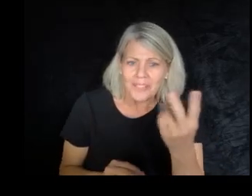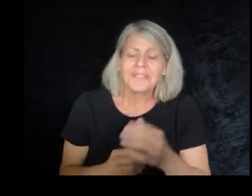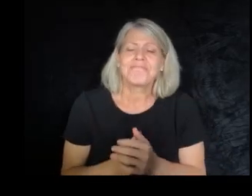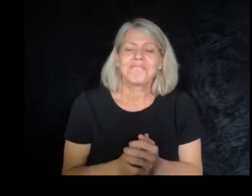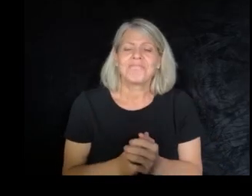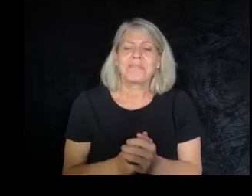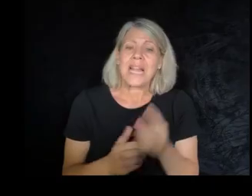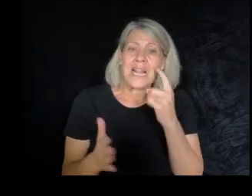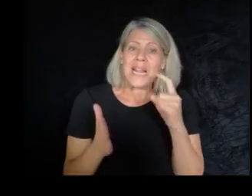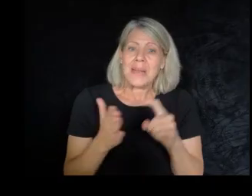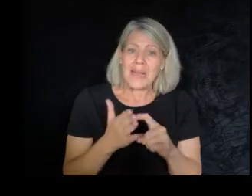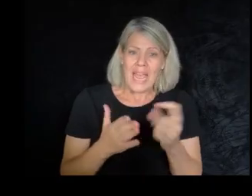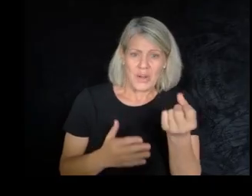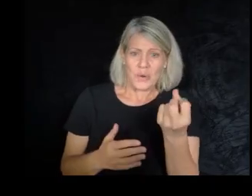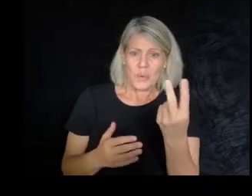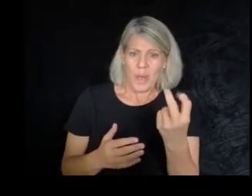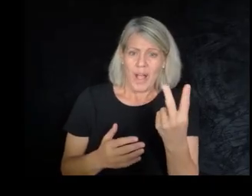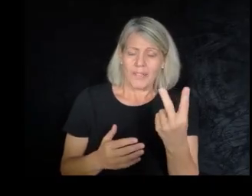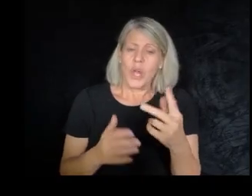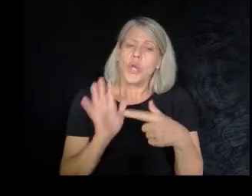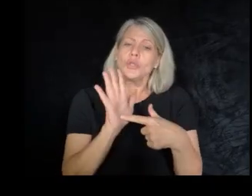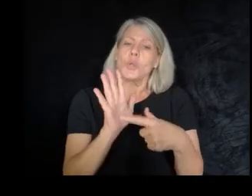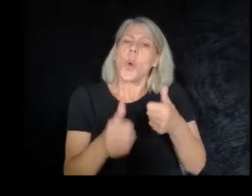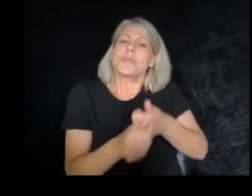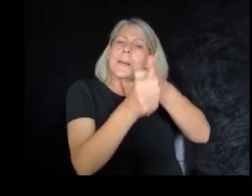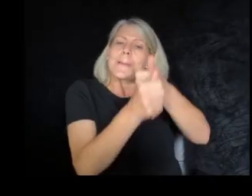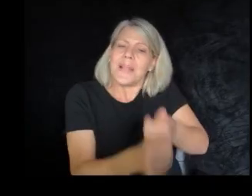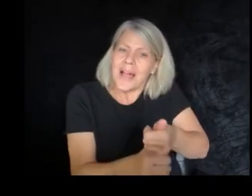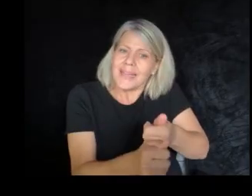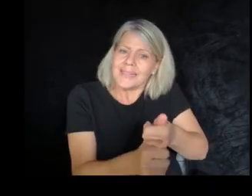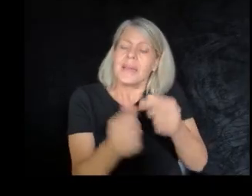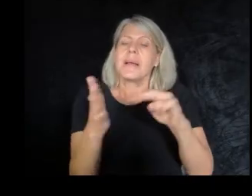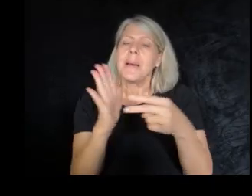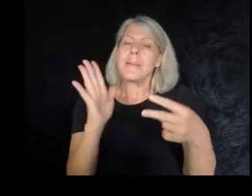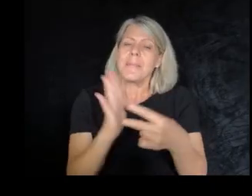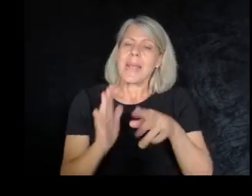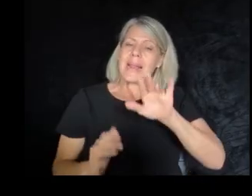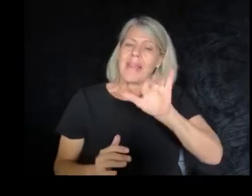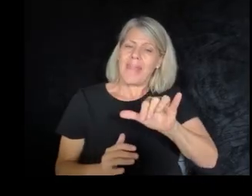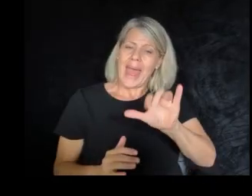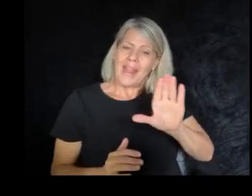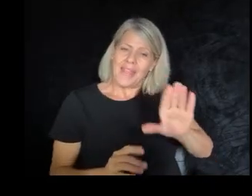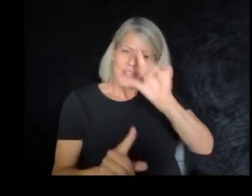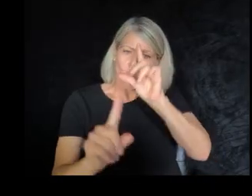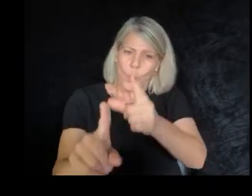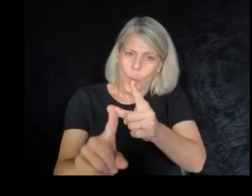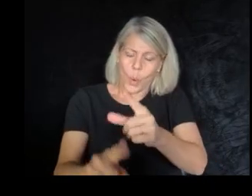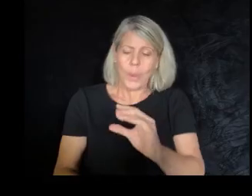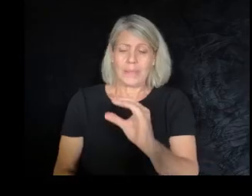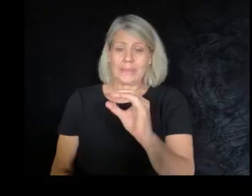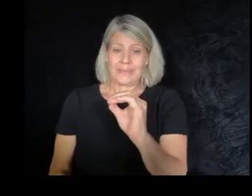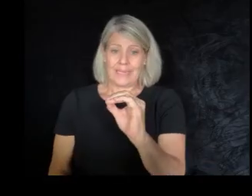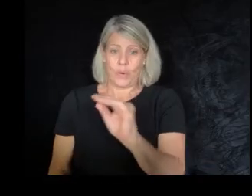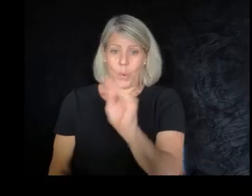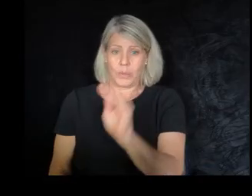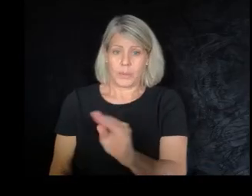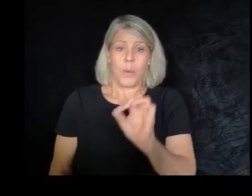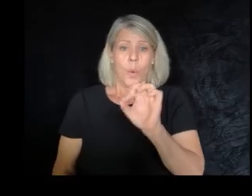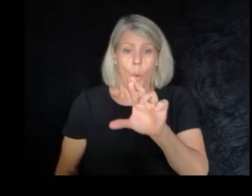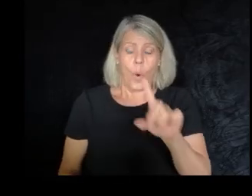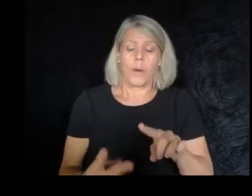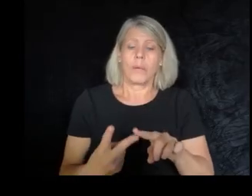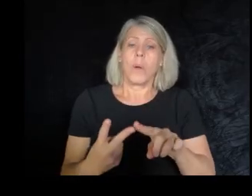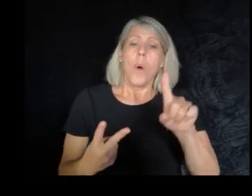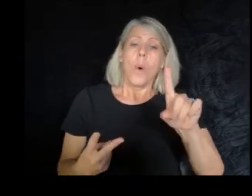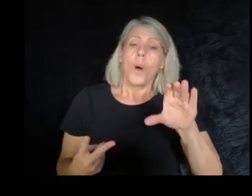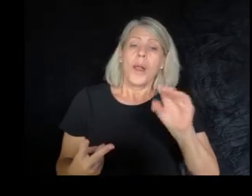Indicator 12 is a compliance indicator, meaning that the indicator's target is 0% or 100%,